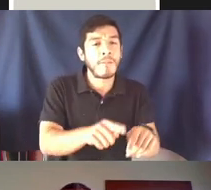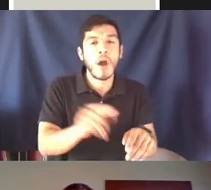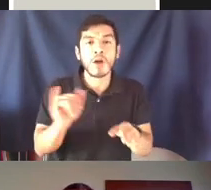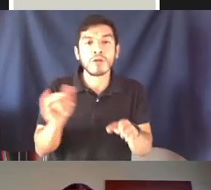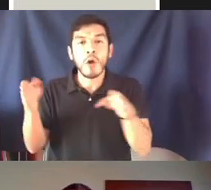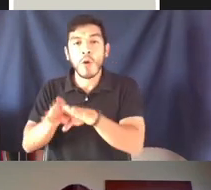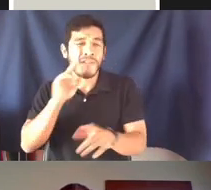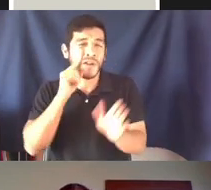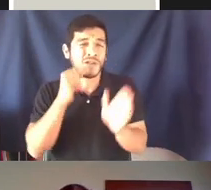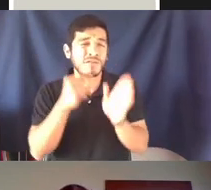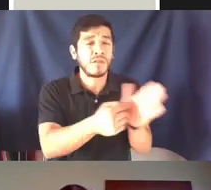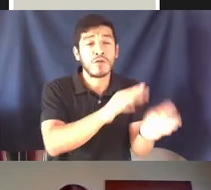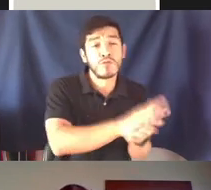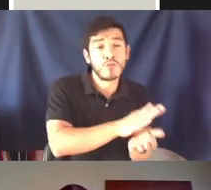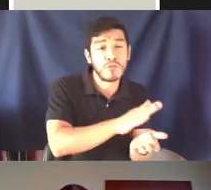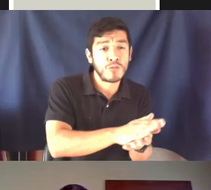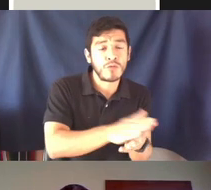clubs, sports and recreation,